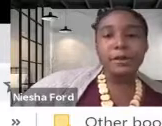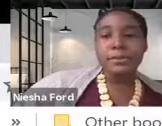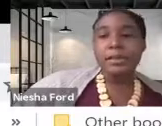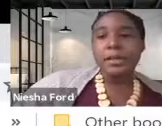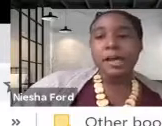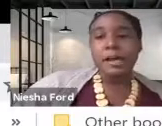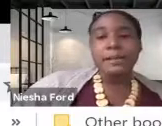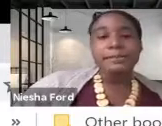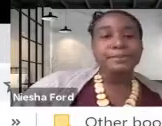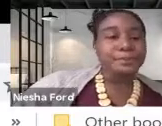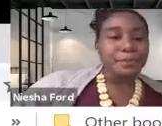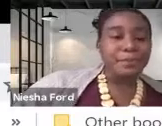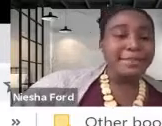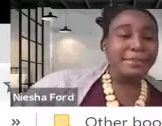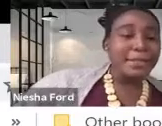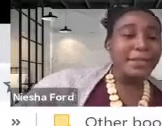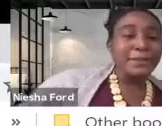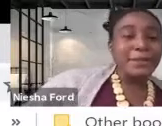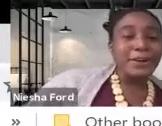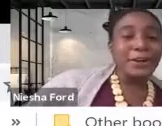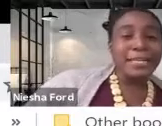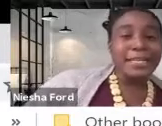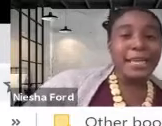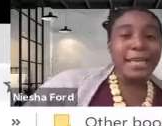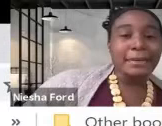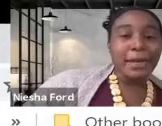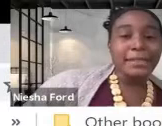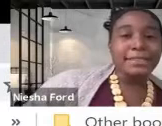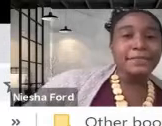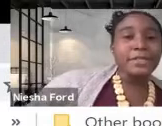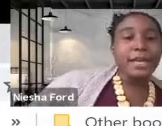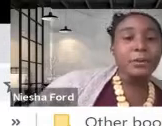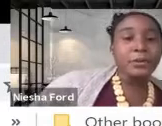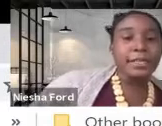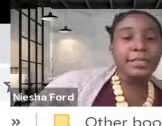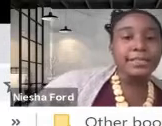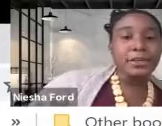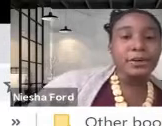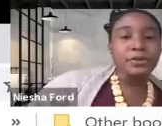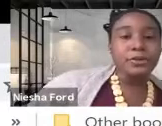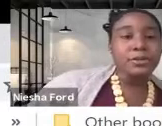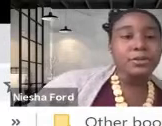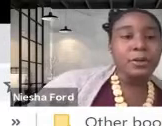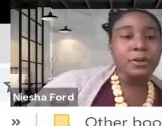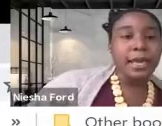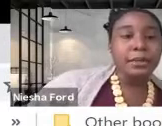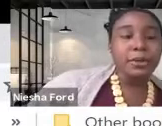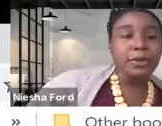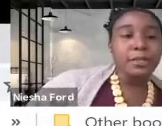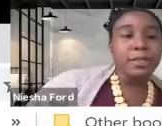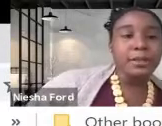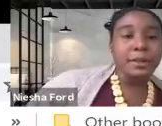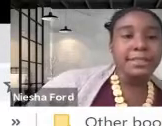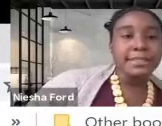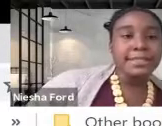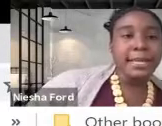you're from. Seems like a lot of you guys are already getting ahead, but if you need help creating a sticky note, you can do so by kind of going